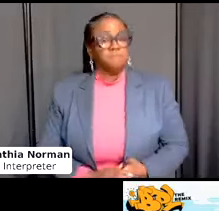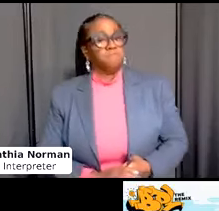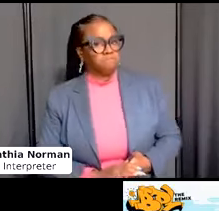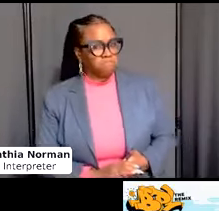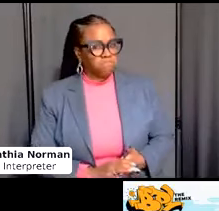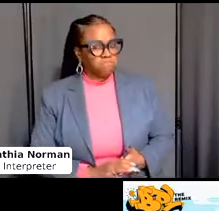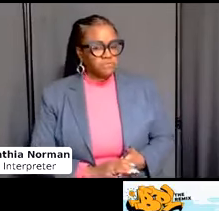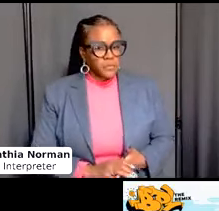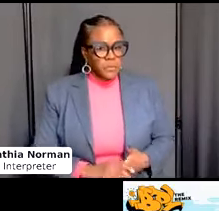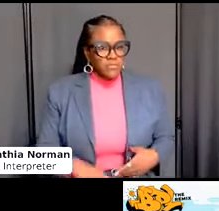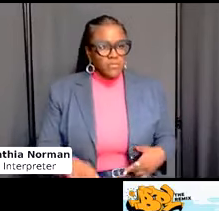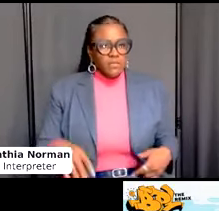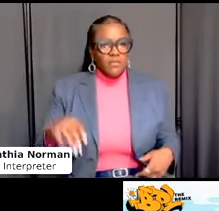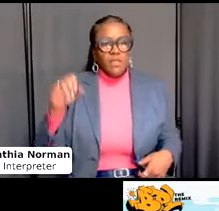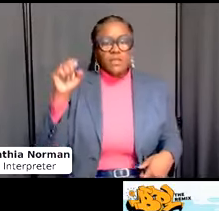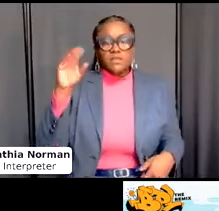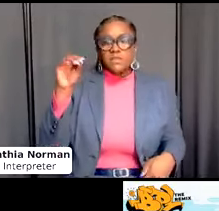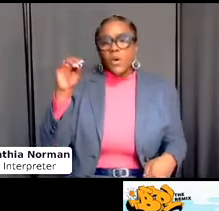So